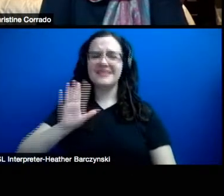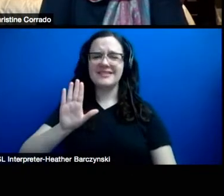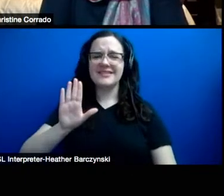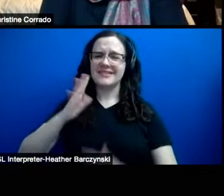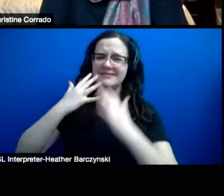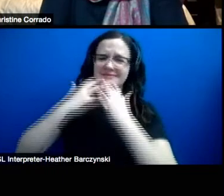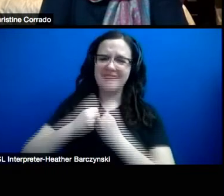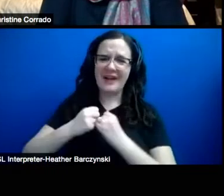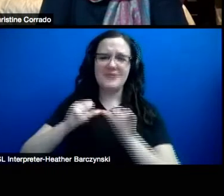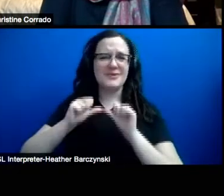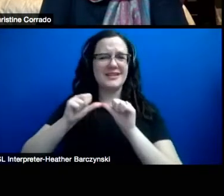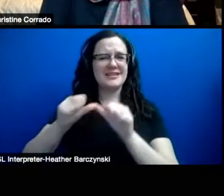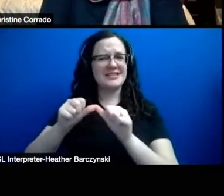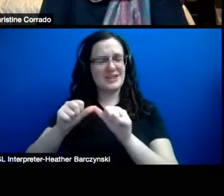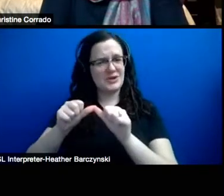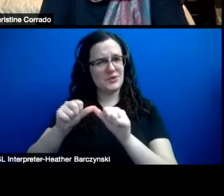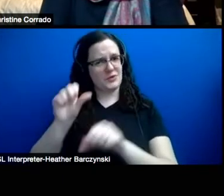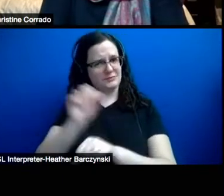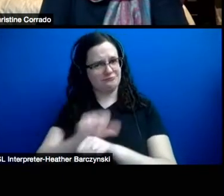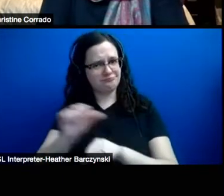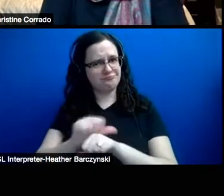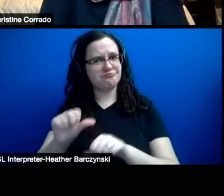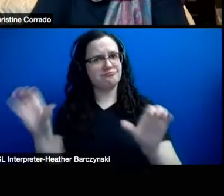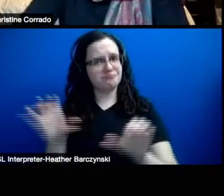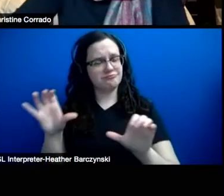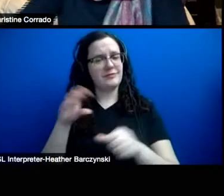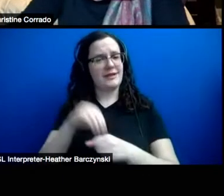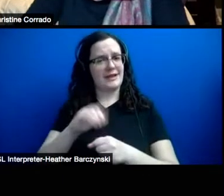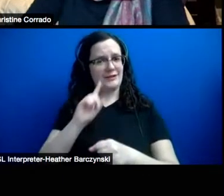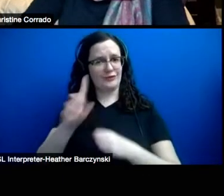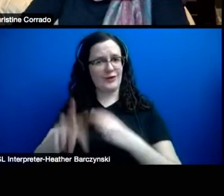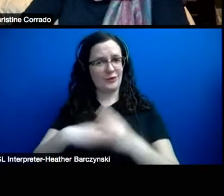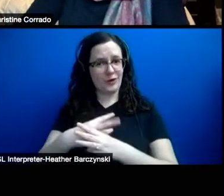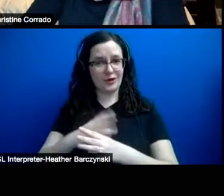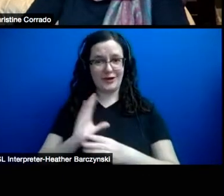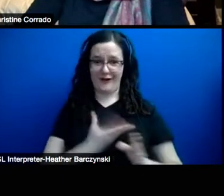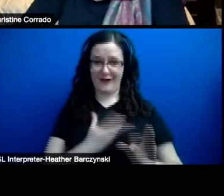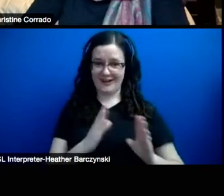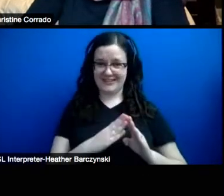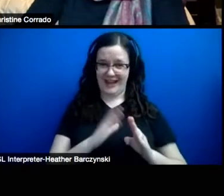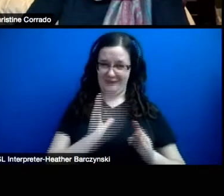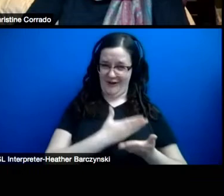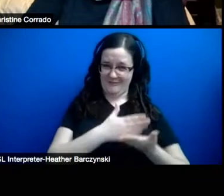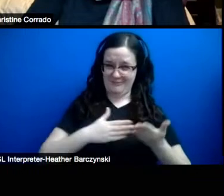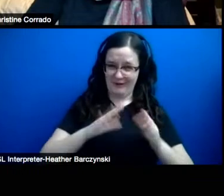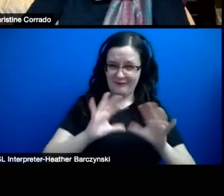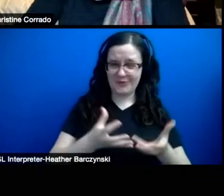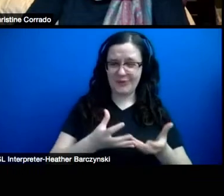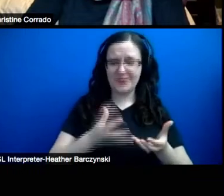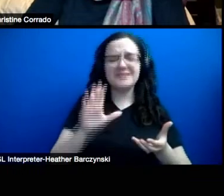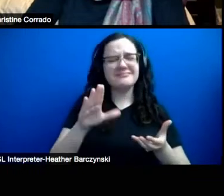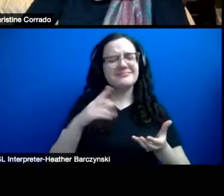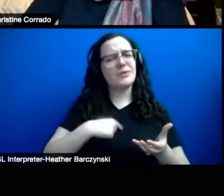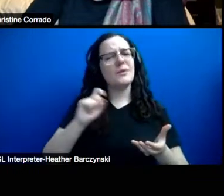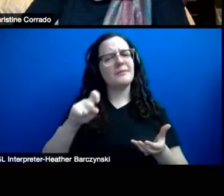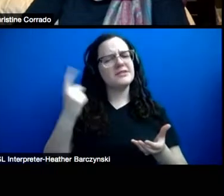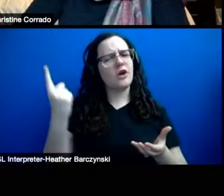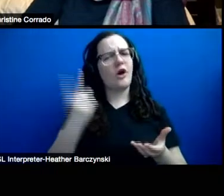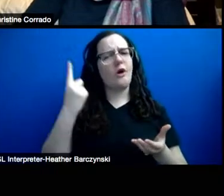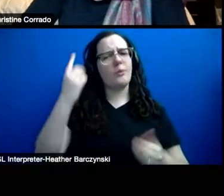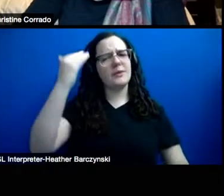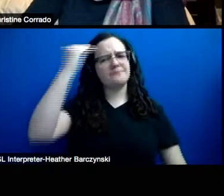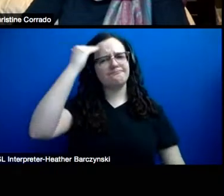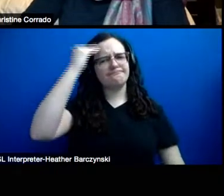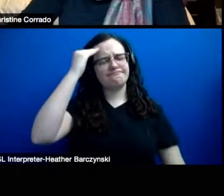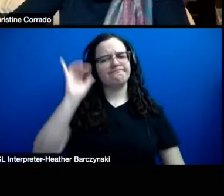world, in our town, in our little corner of that real world, we must always be conscious of the